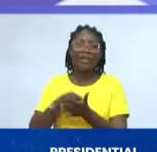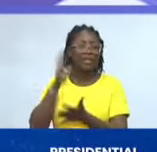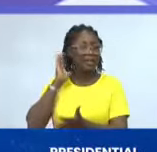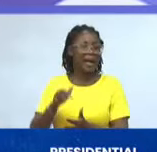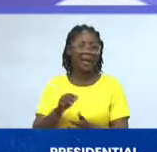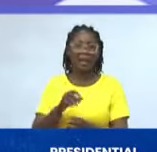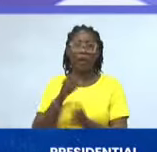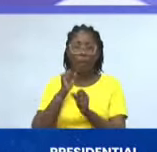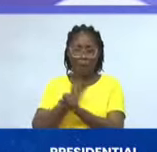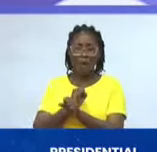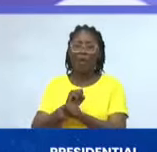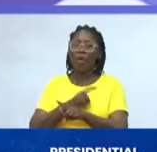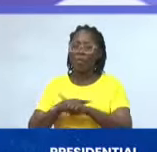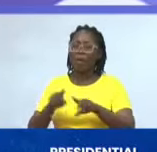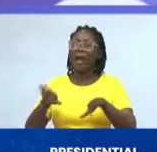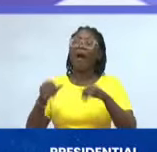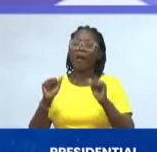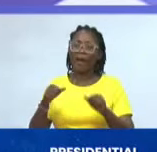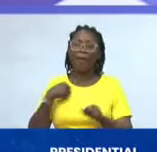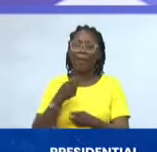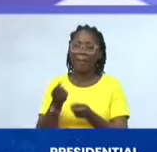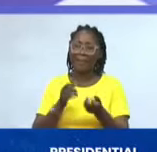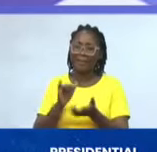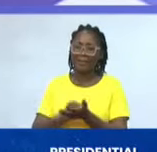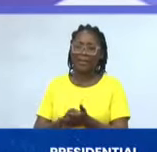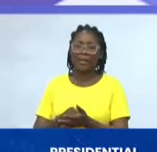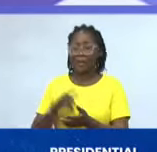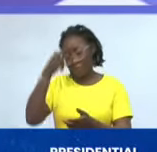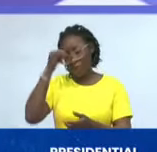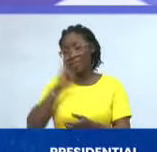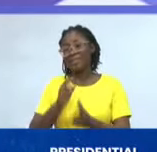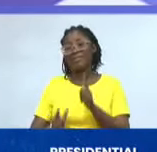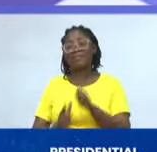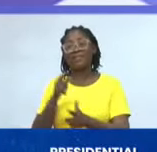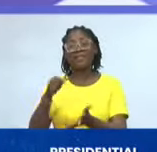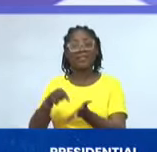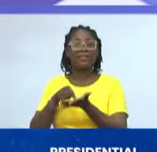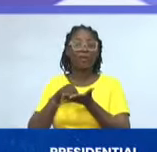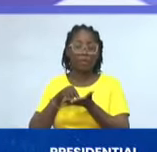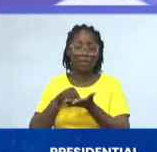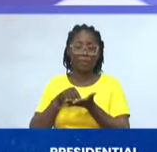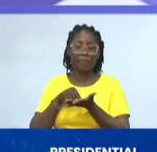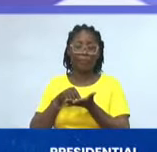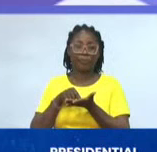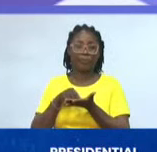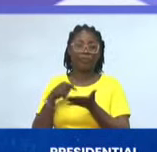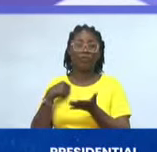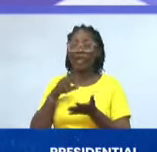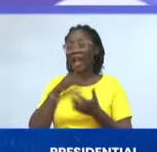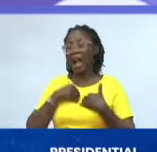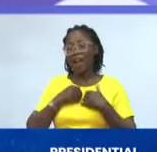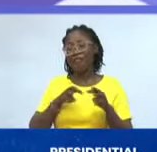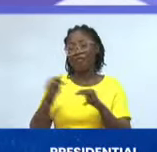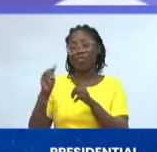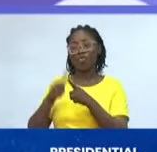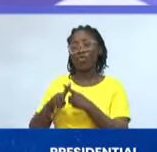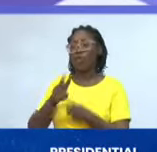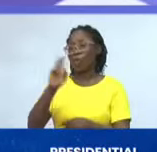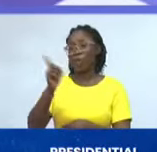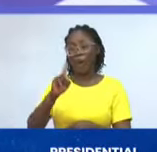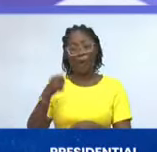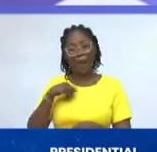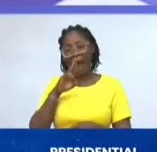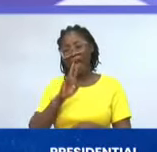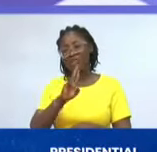you come into office? Because they're huge debt. We've now moved to where we are owing less than 20% of our GDP